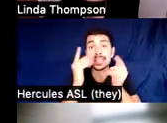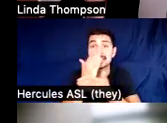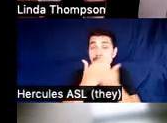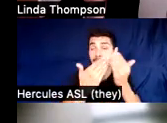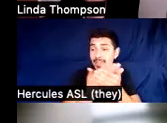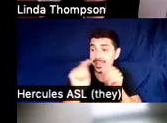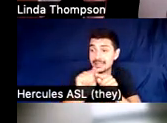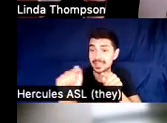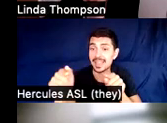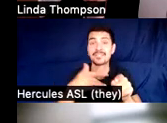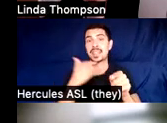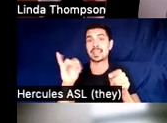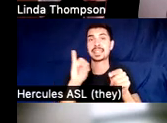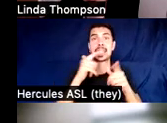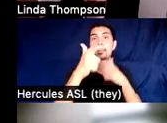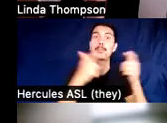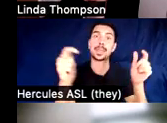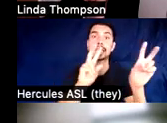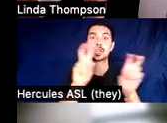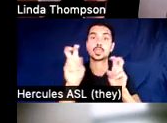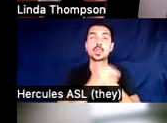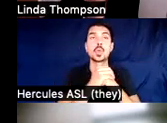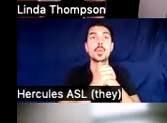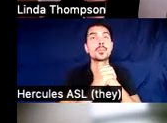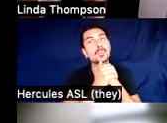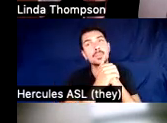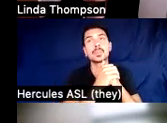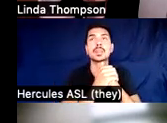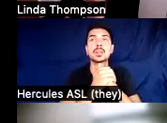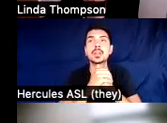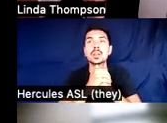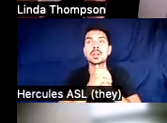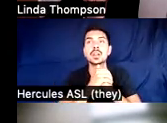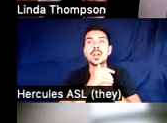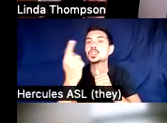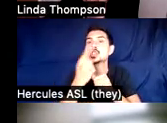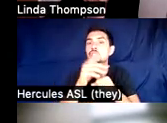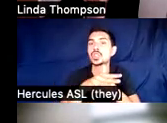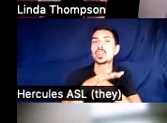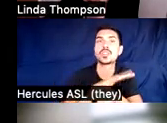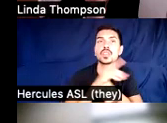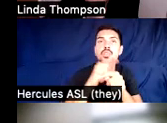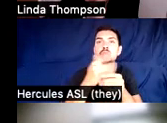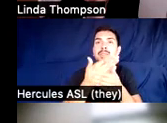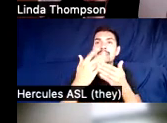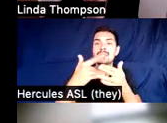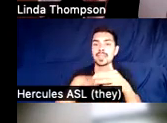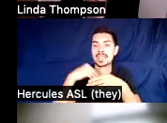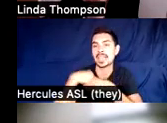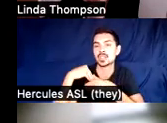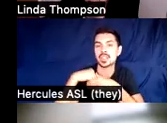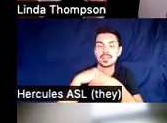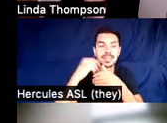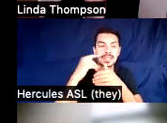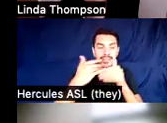that feel like they're the big issue are just the cover to some underneath issues that are